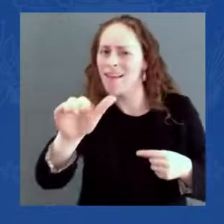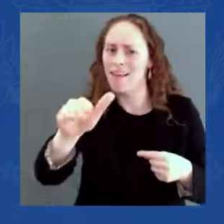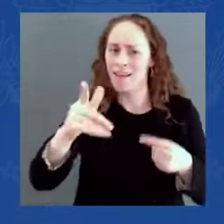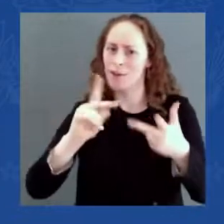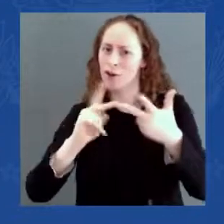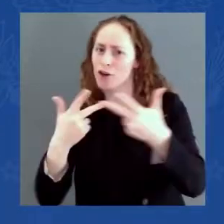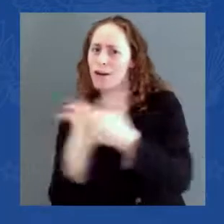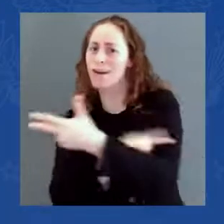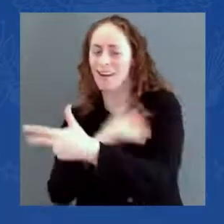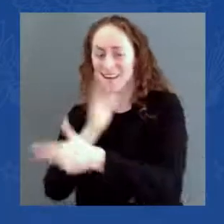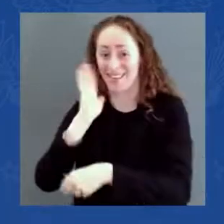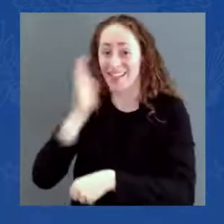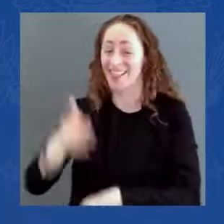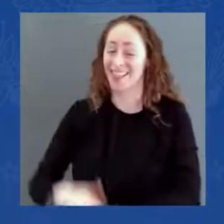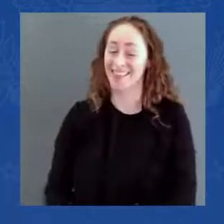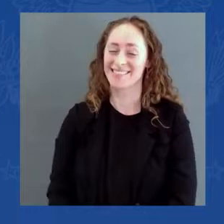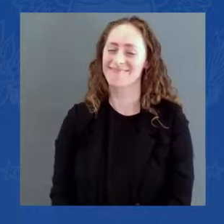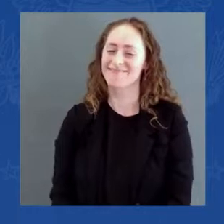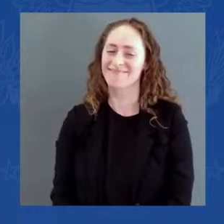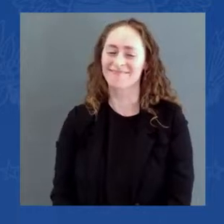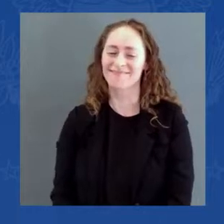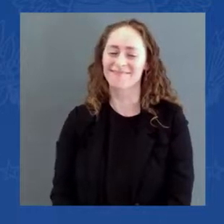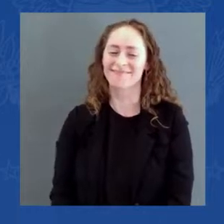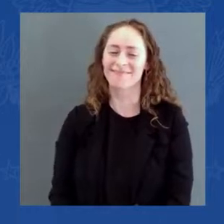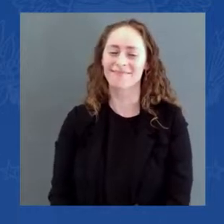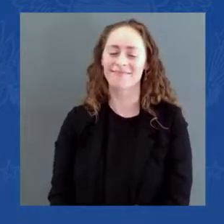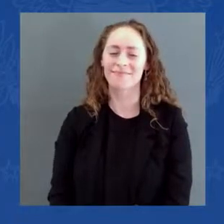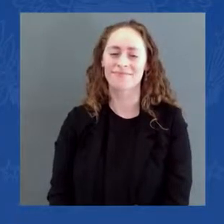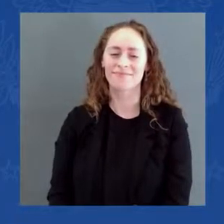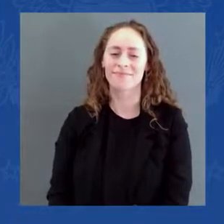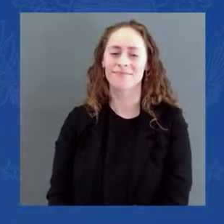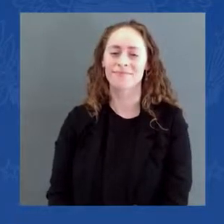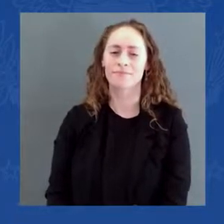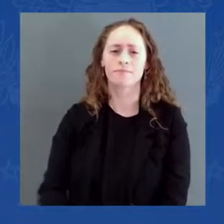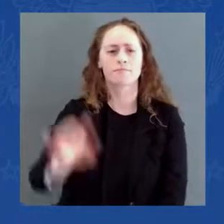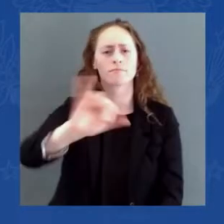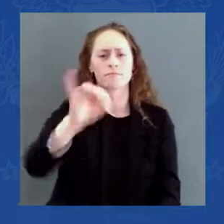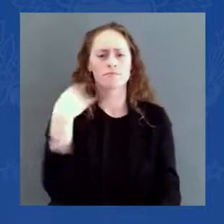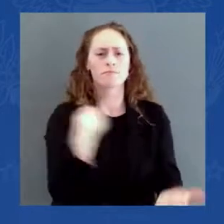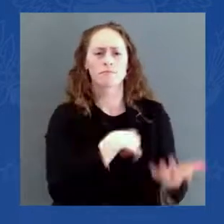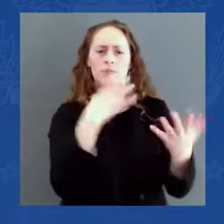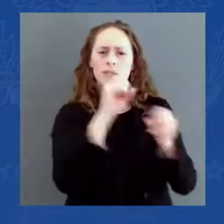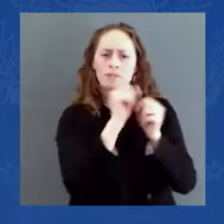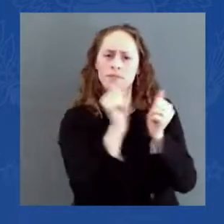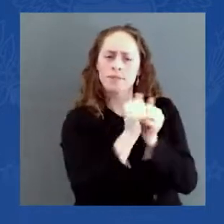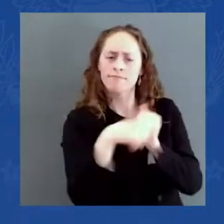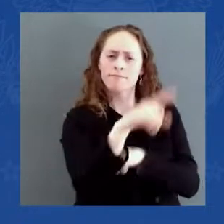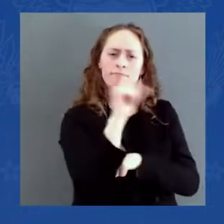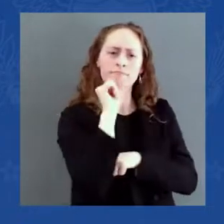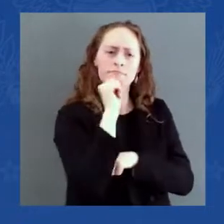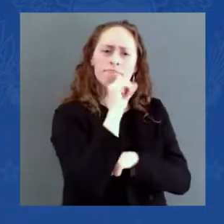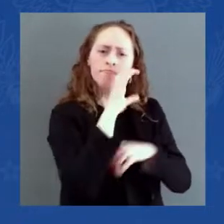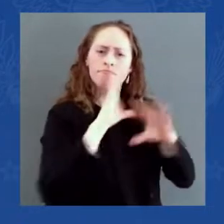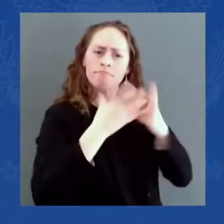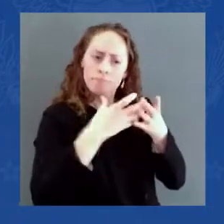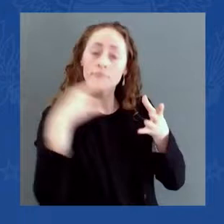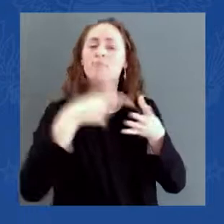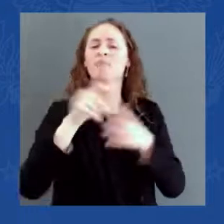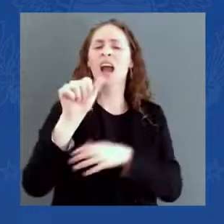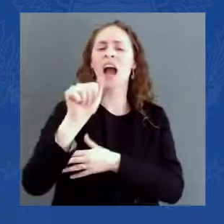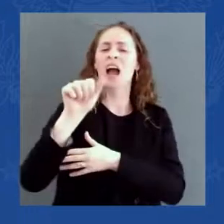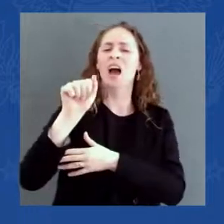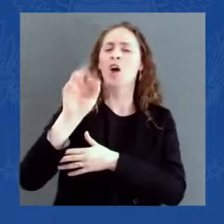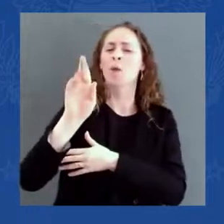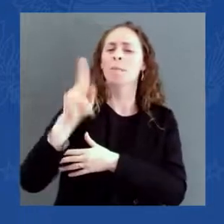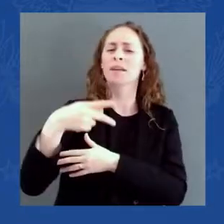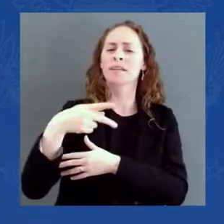our seniors, we're also collaborating with the American Association of Retired Persons, AARP, who will be reaching out to their